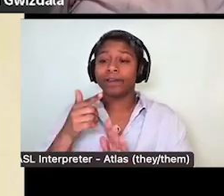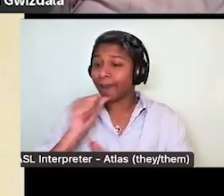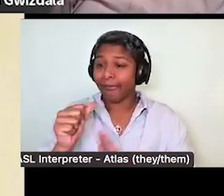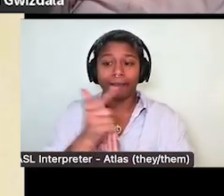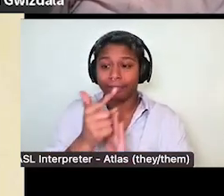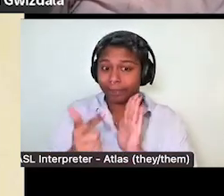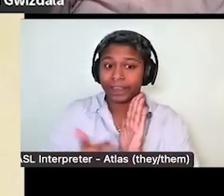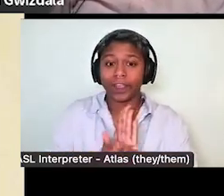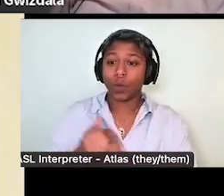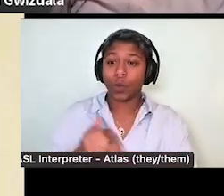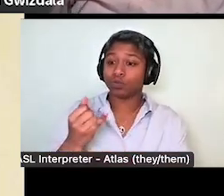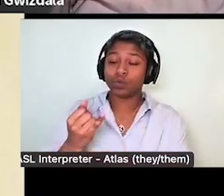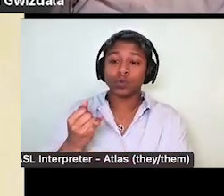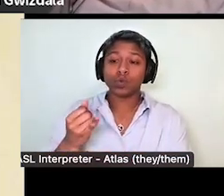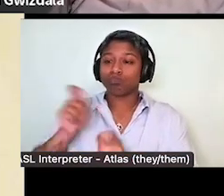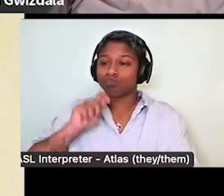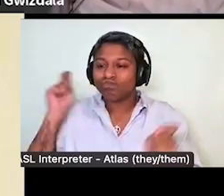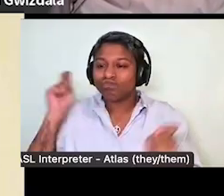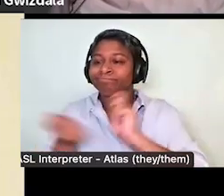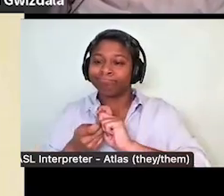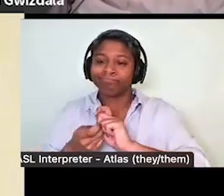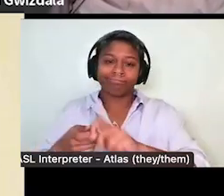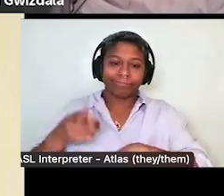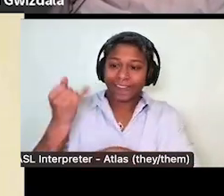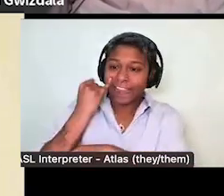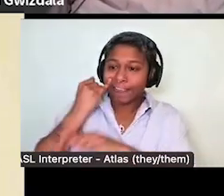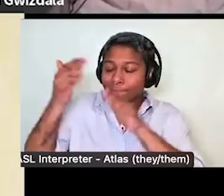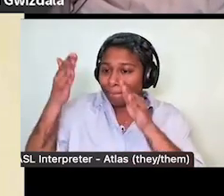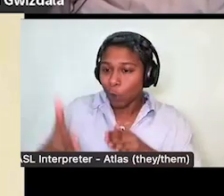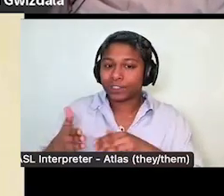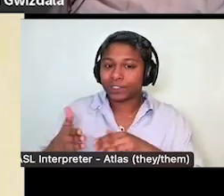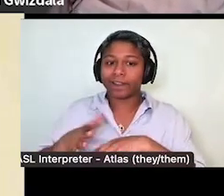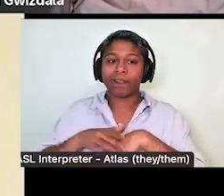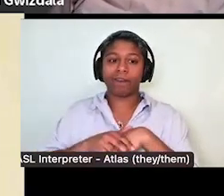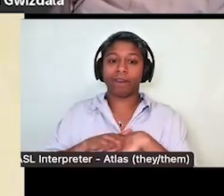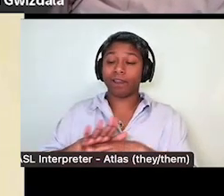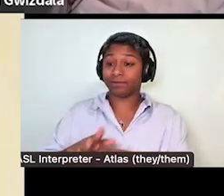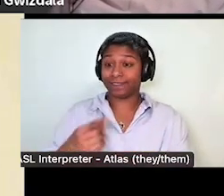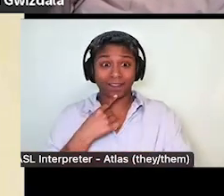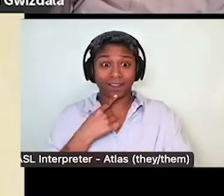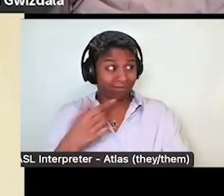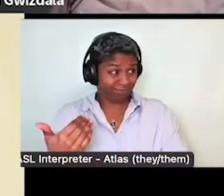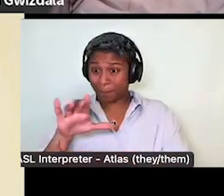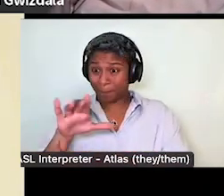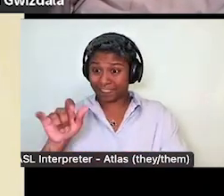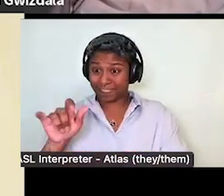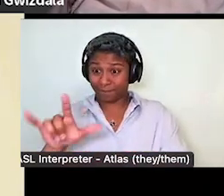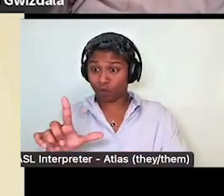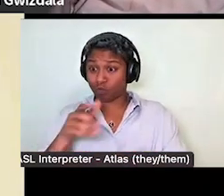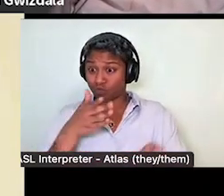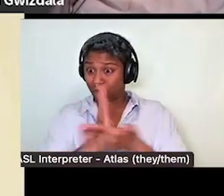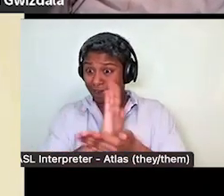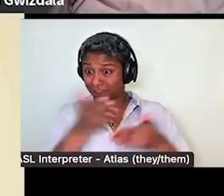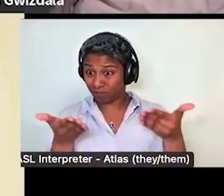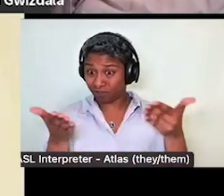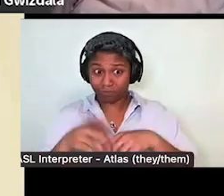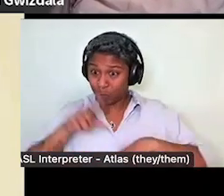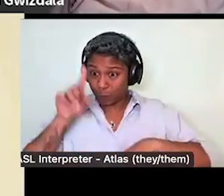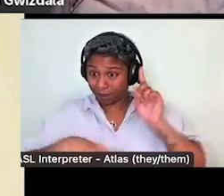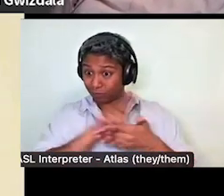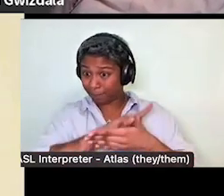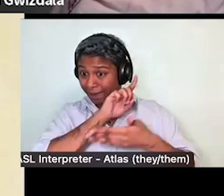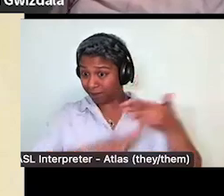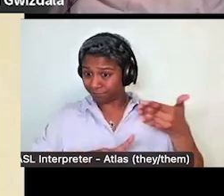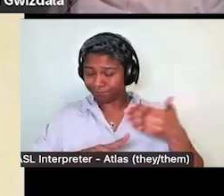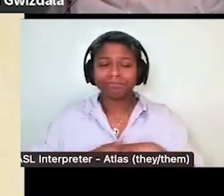Americans with Disabilities Act. So that is what I have for my presentation, and I hope I provided